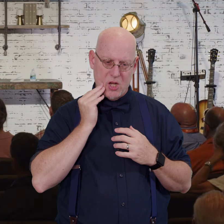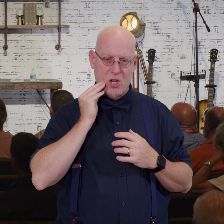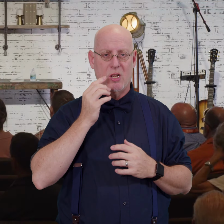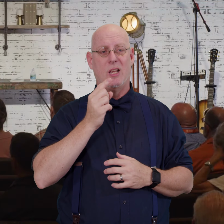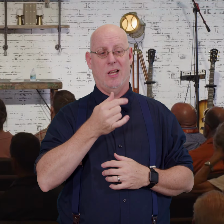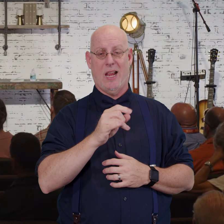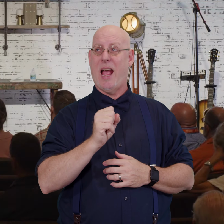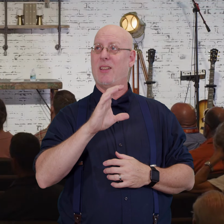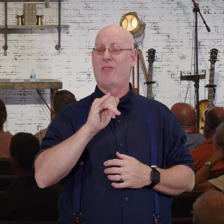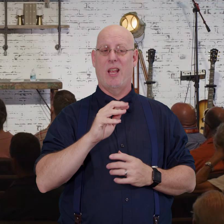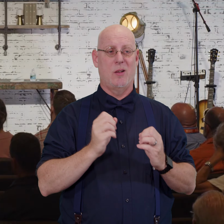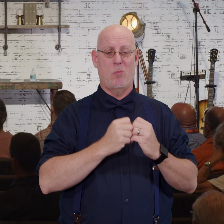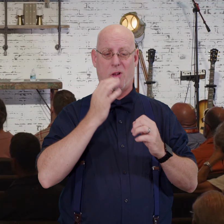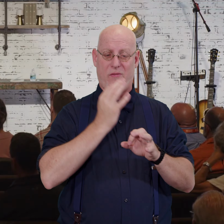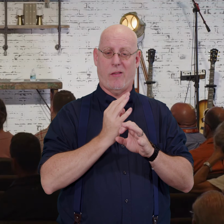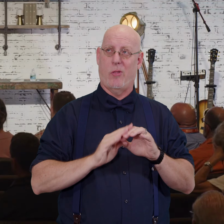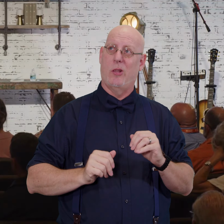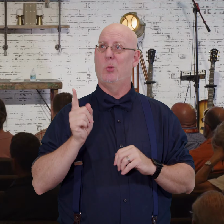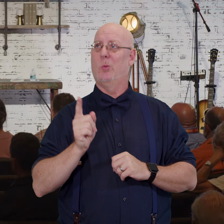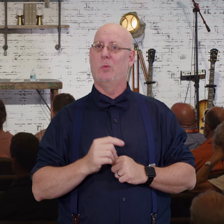Canaan have been more faithful than you have.